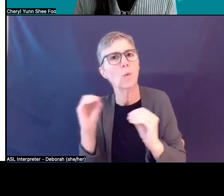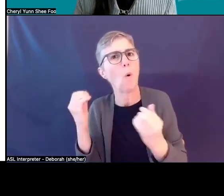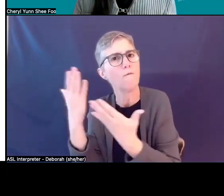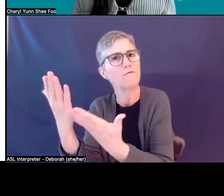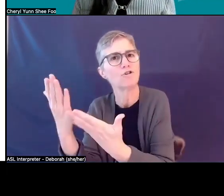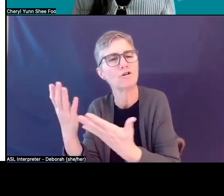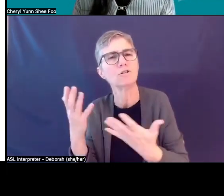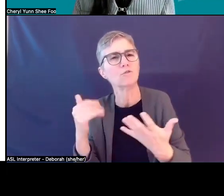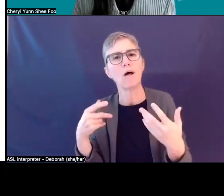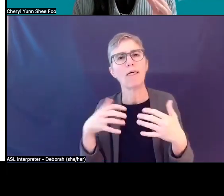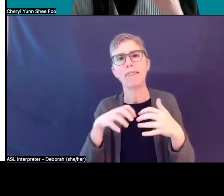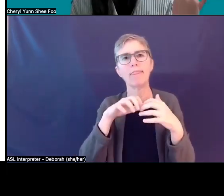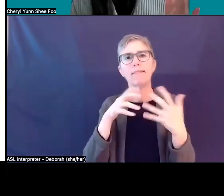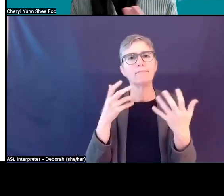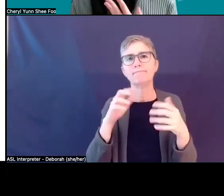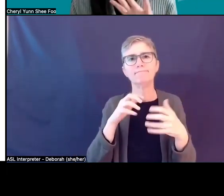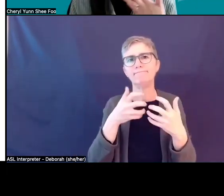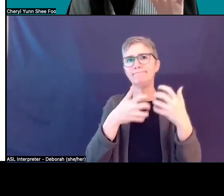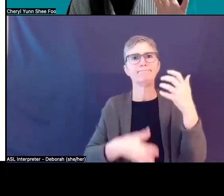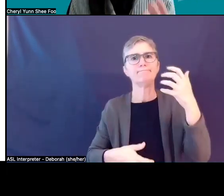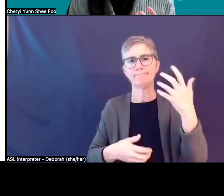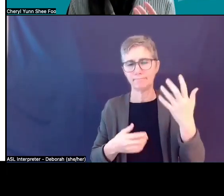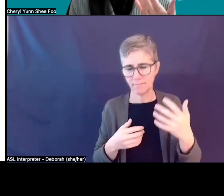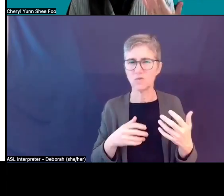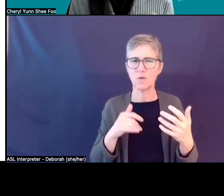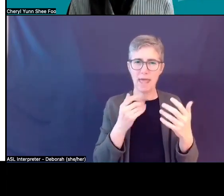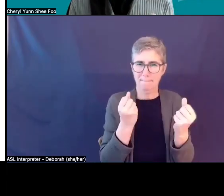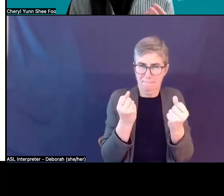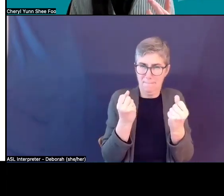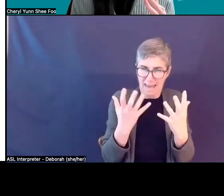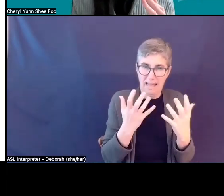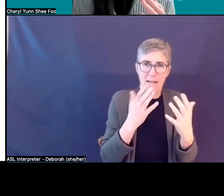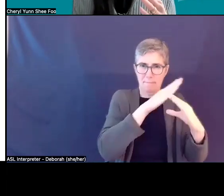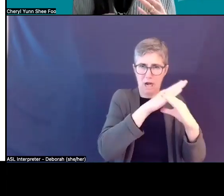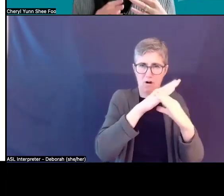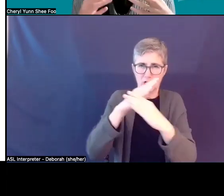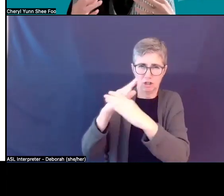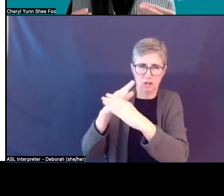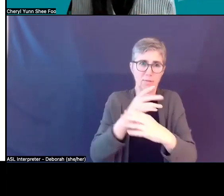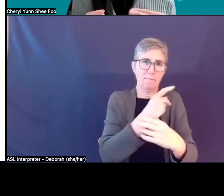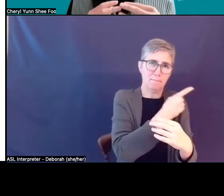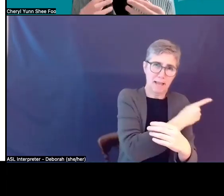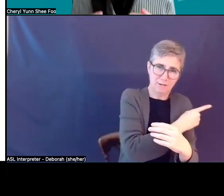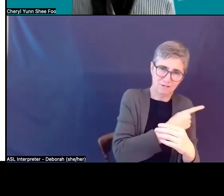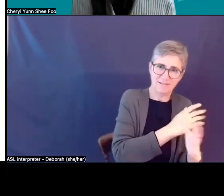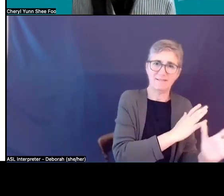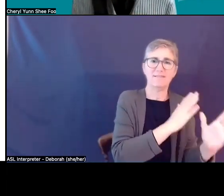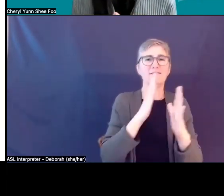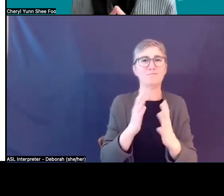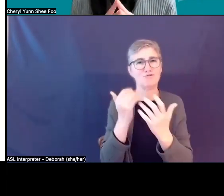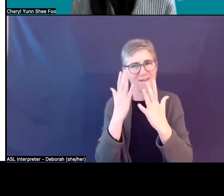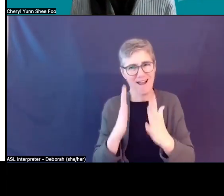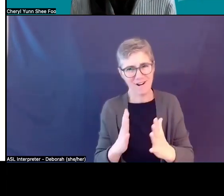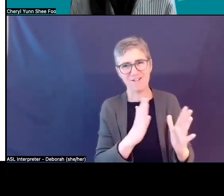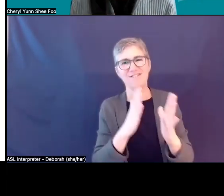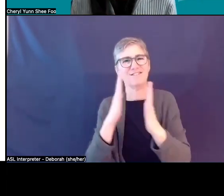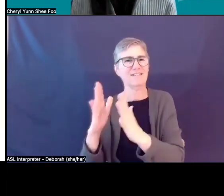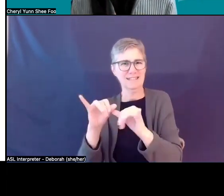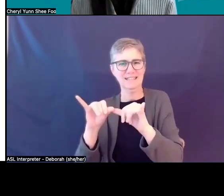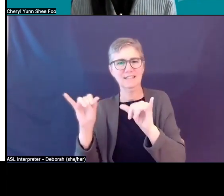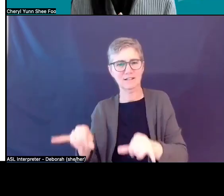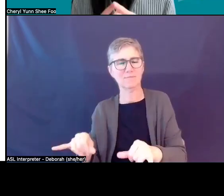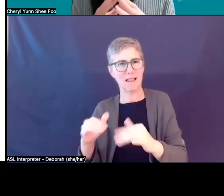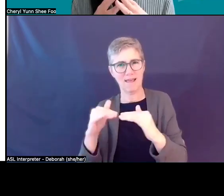versa. So what these multi-level barriers call for are innovative multi-level